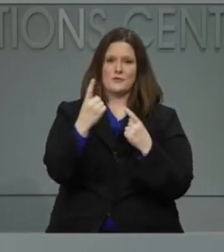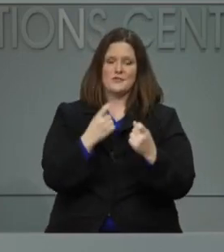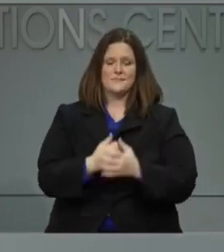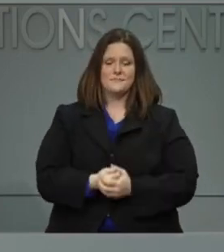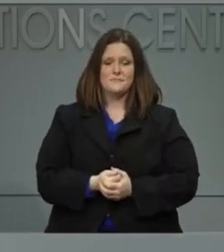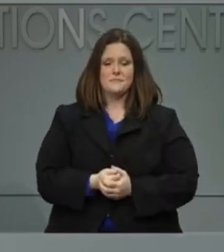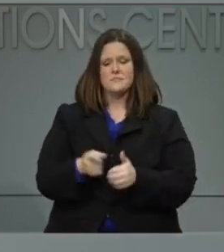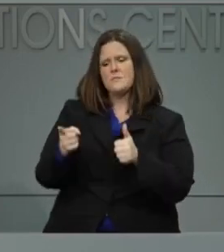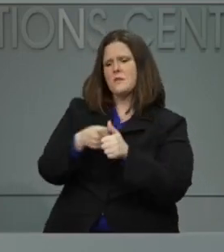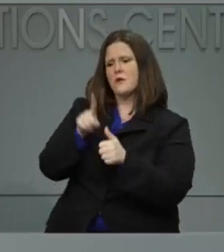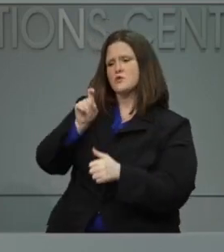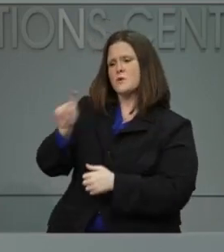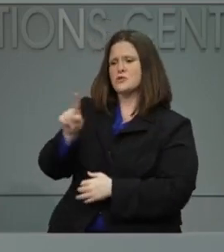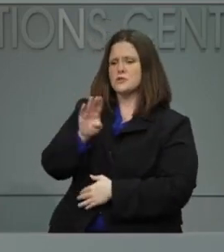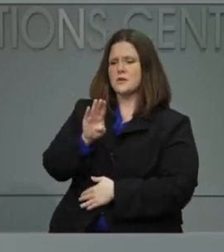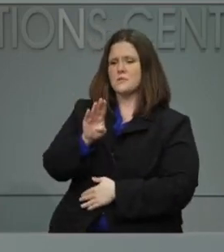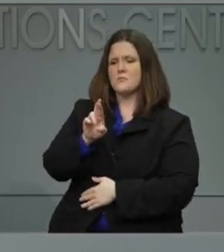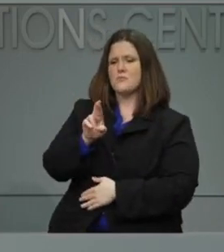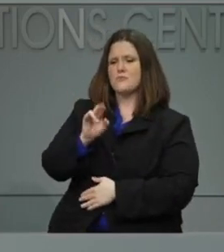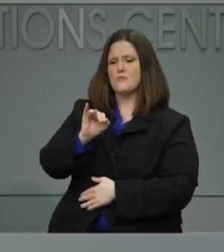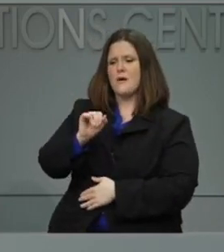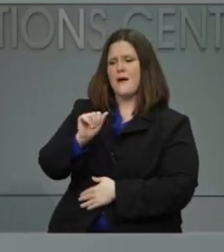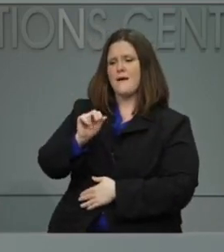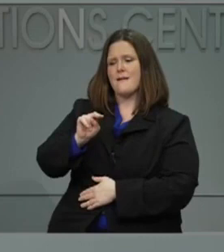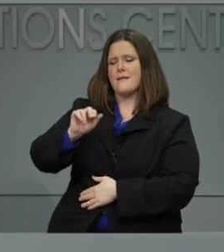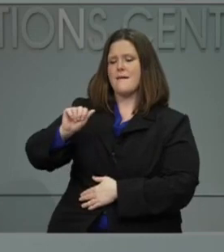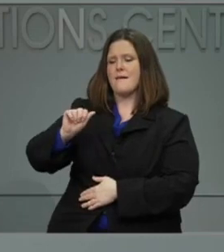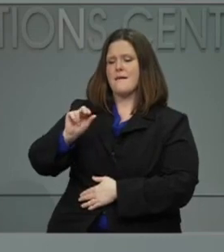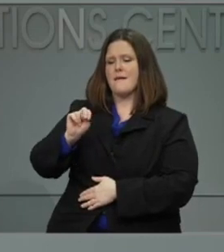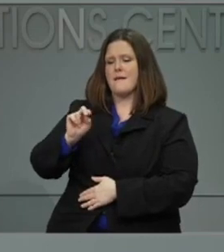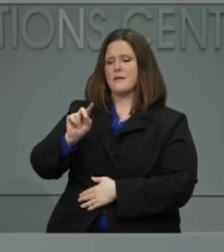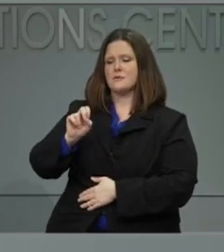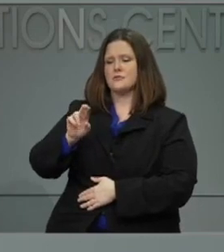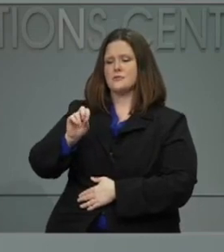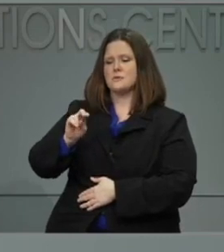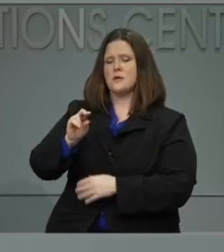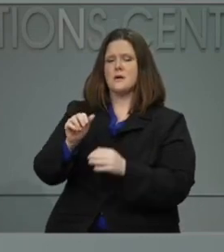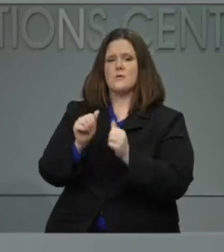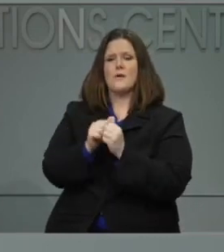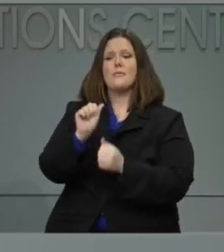Our first question is from Brian Anderson with the Associated Press.